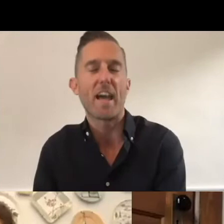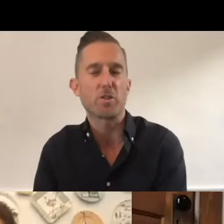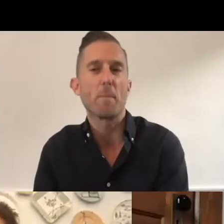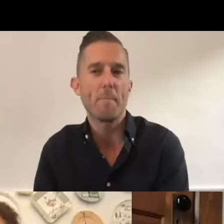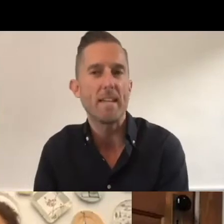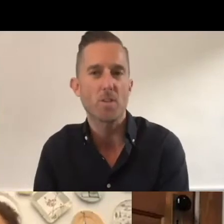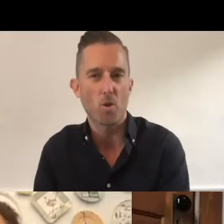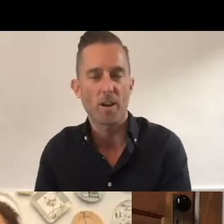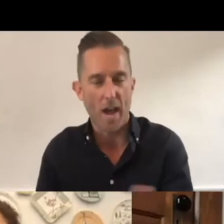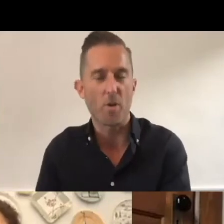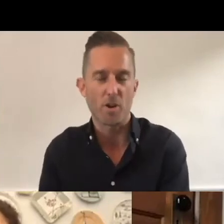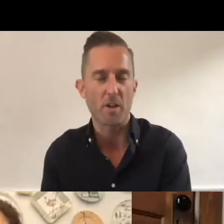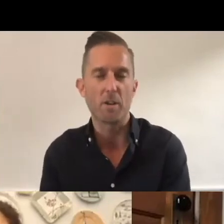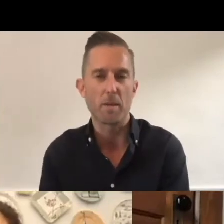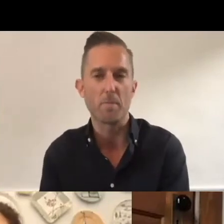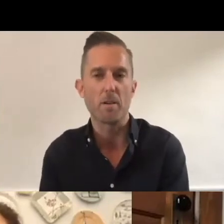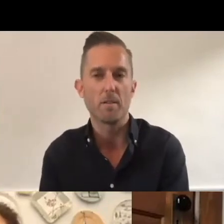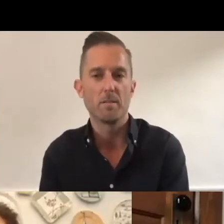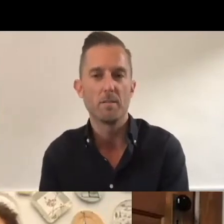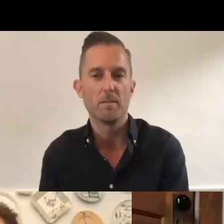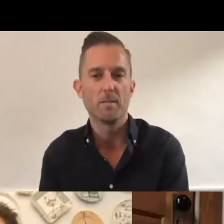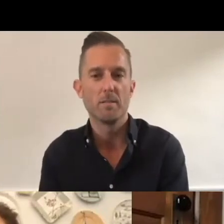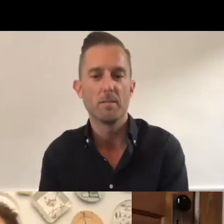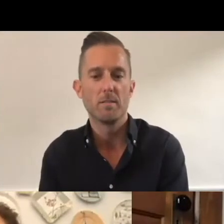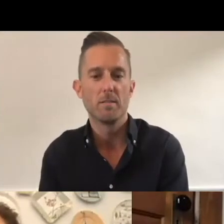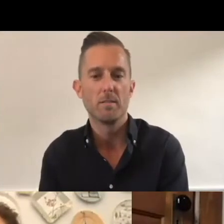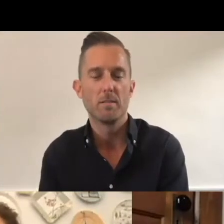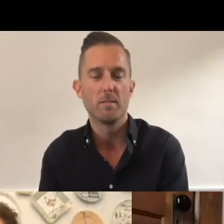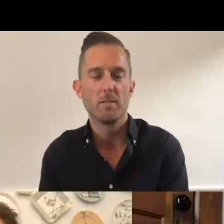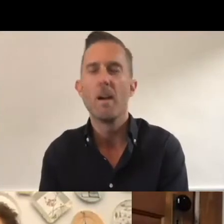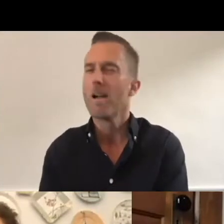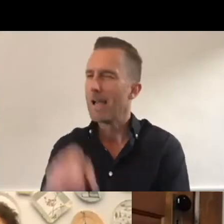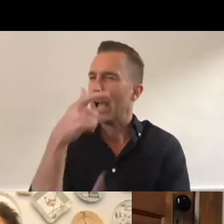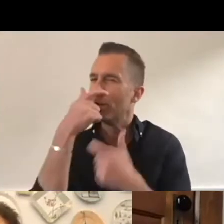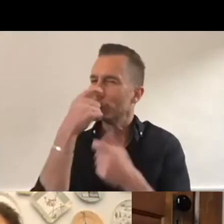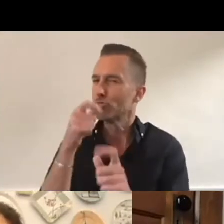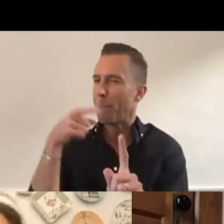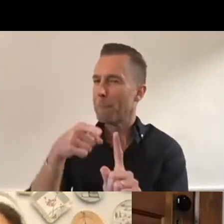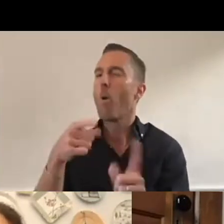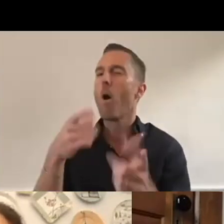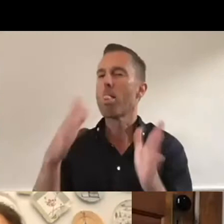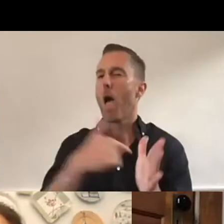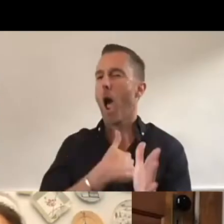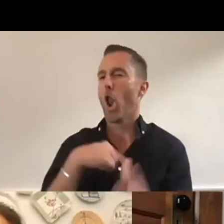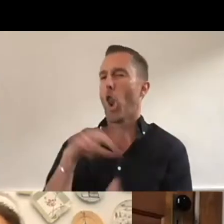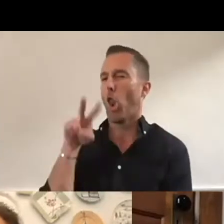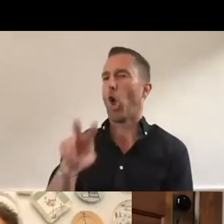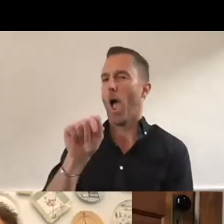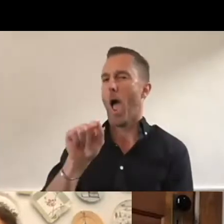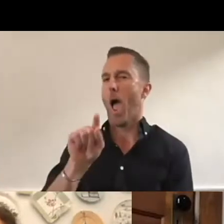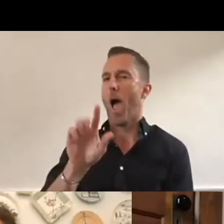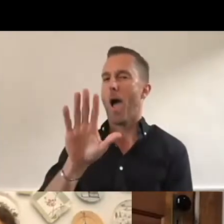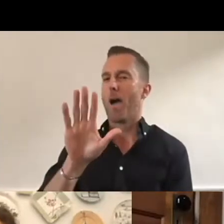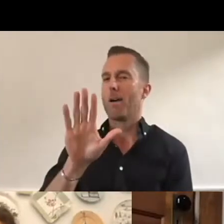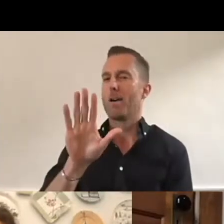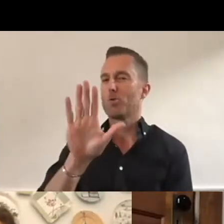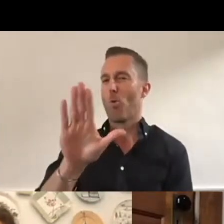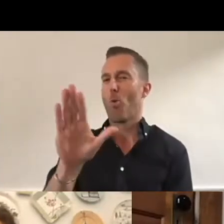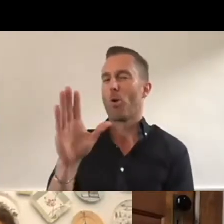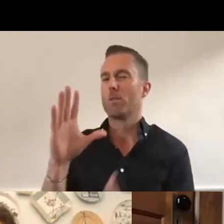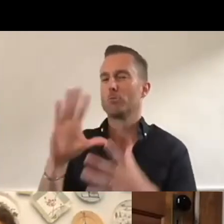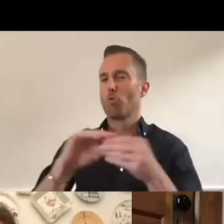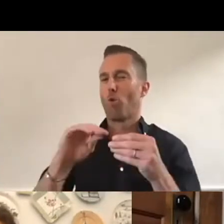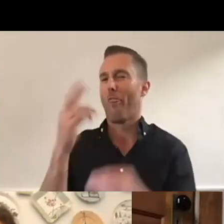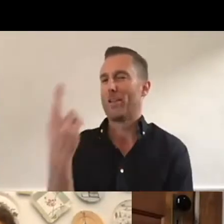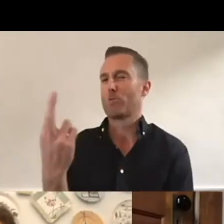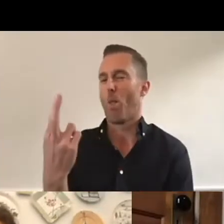they actually meet or encounter hearing people. Interesting. Well, let's take a little look at This Close.